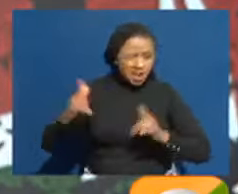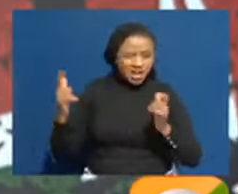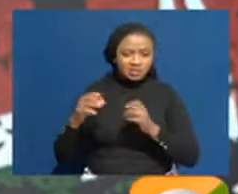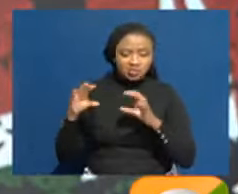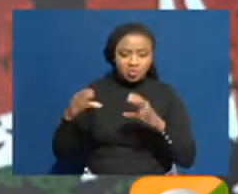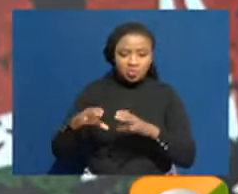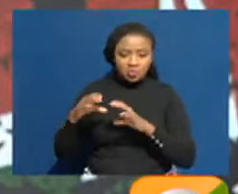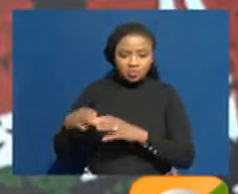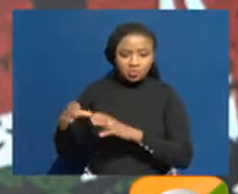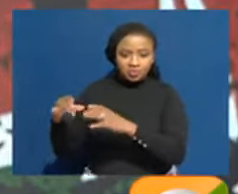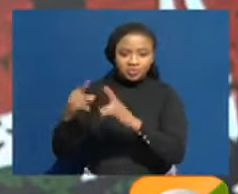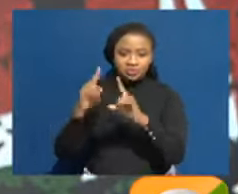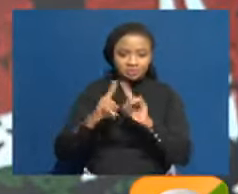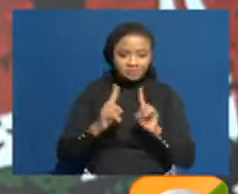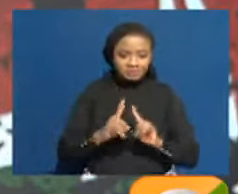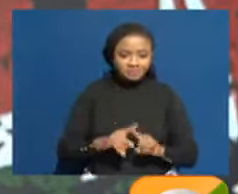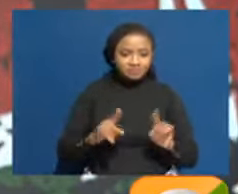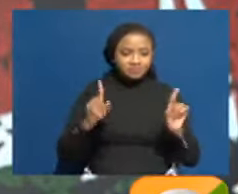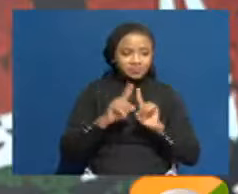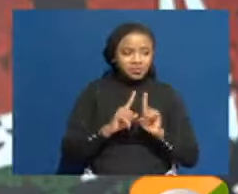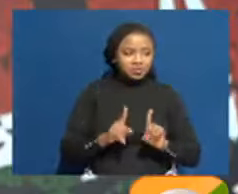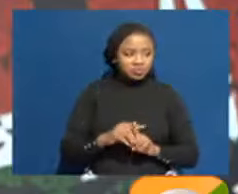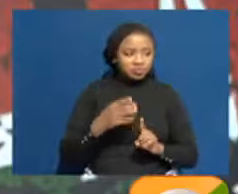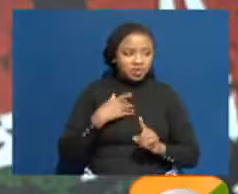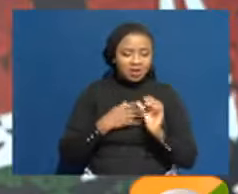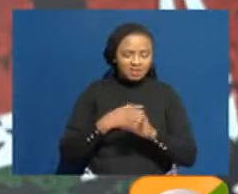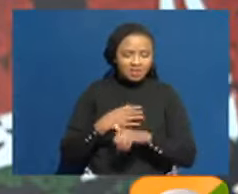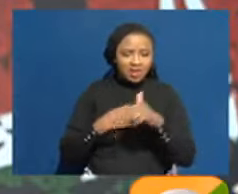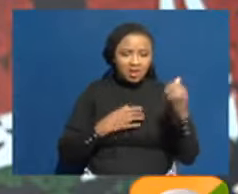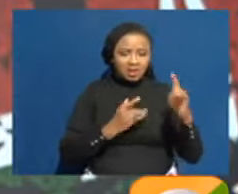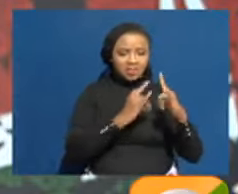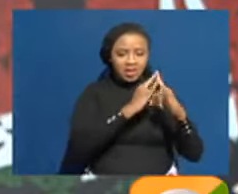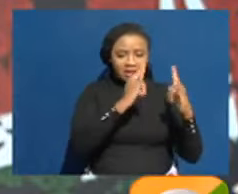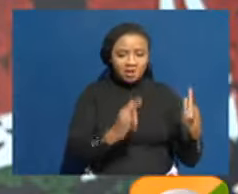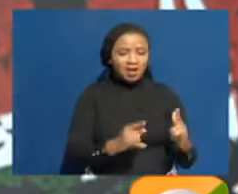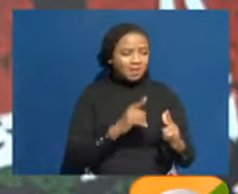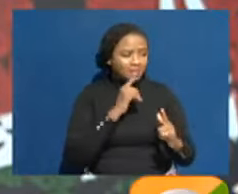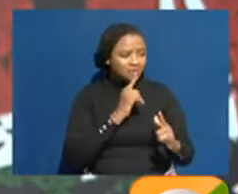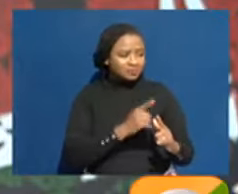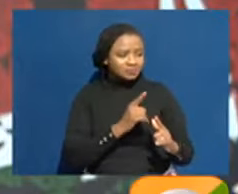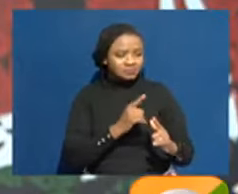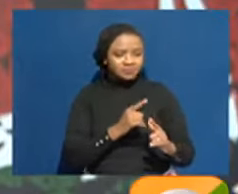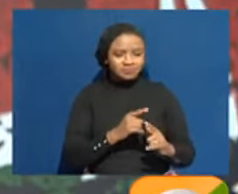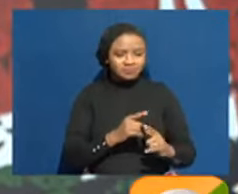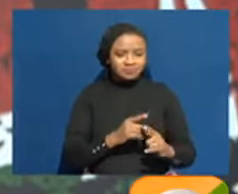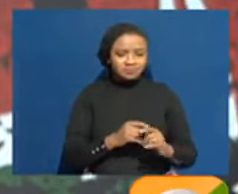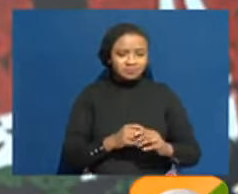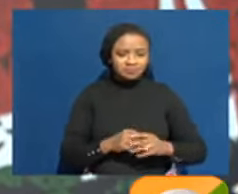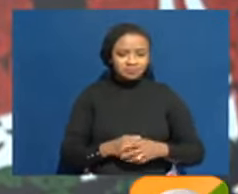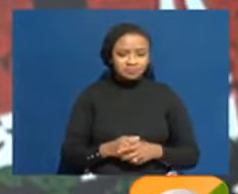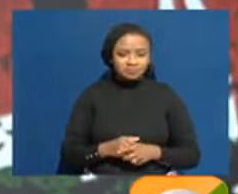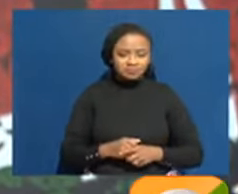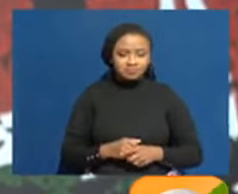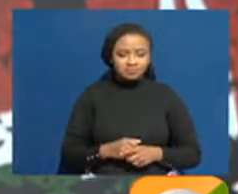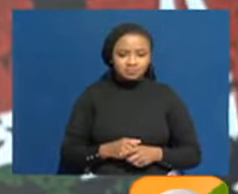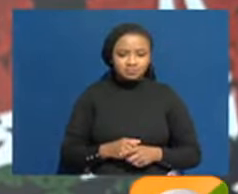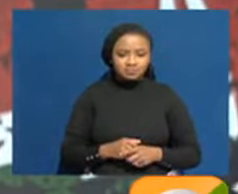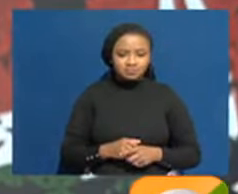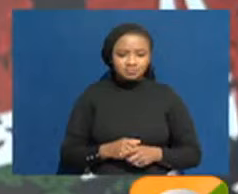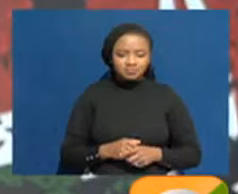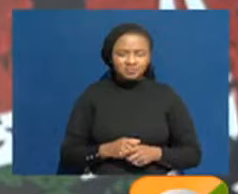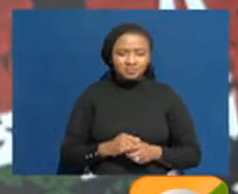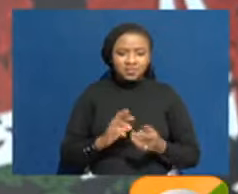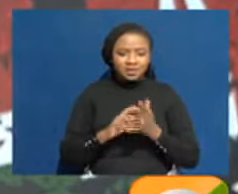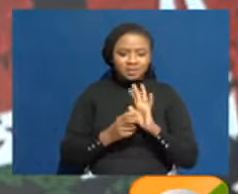devolved or federalist a camp, which was mostly the smaller communities.